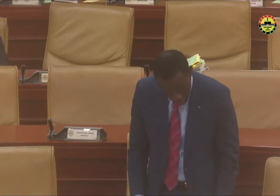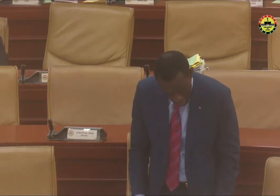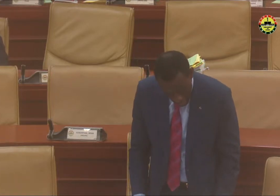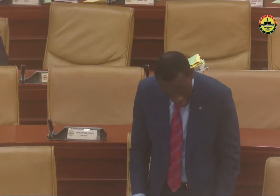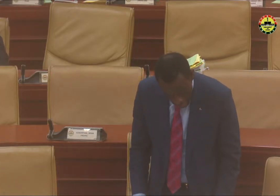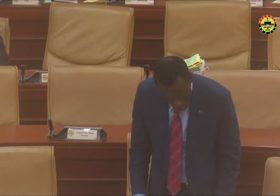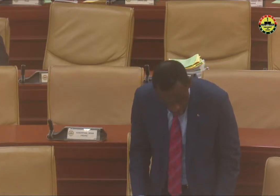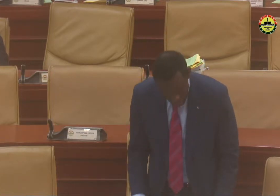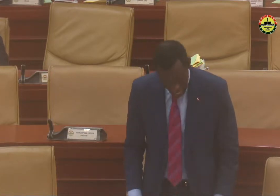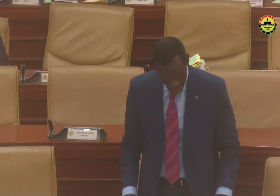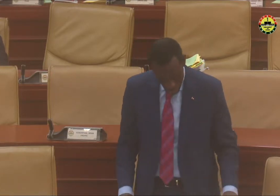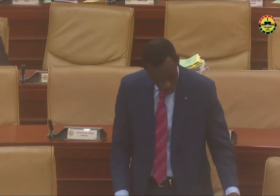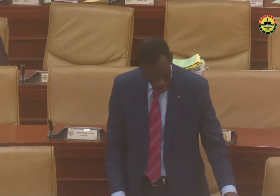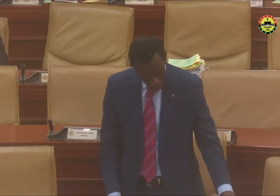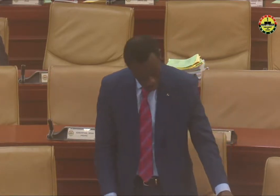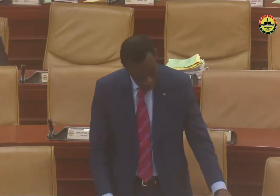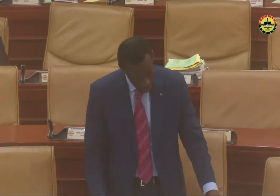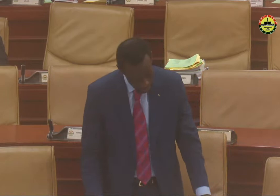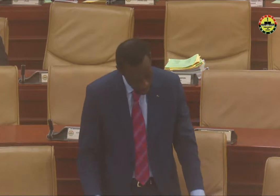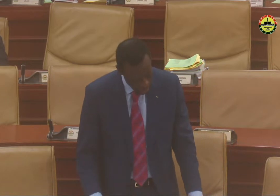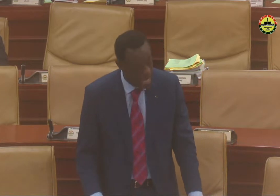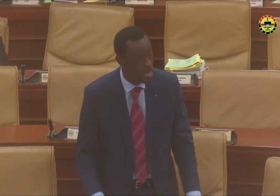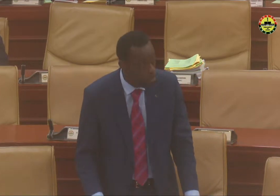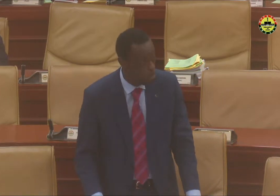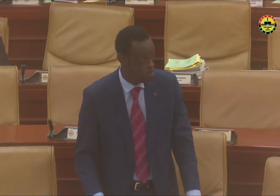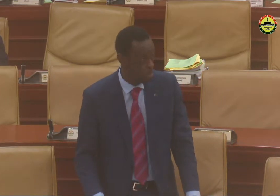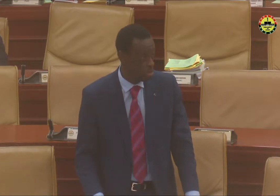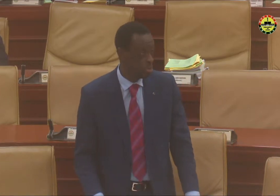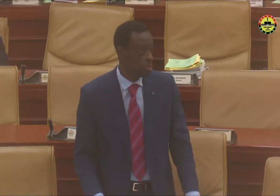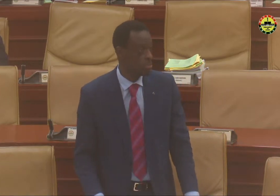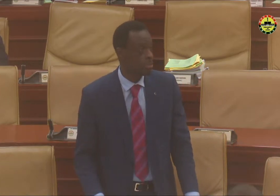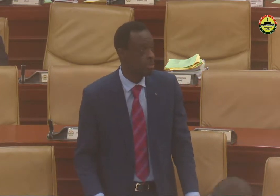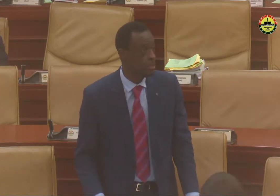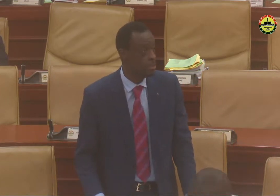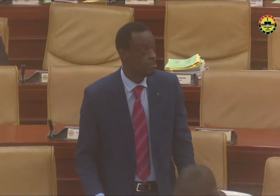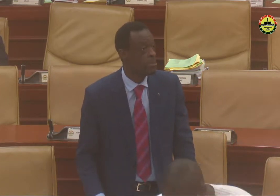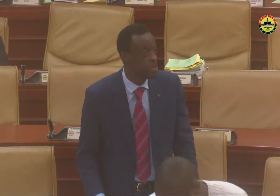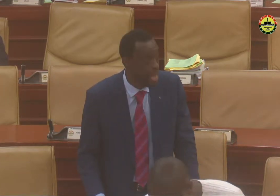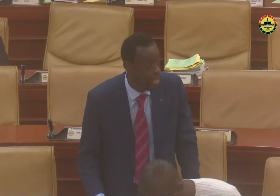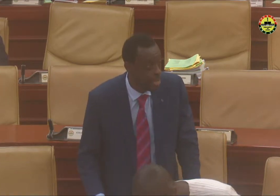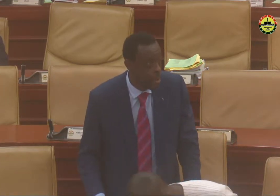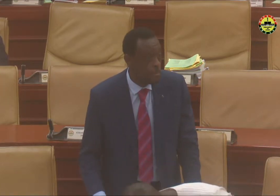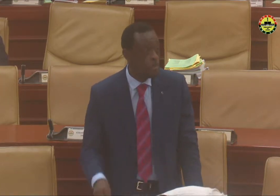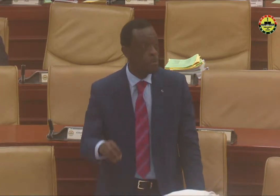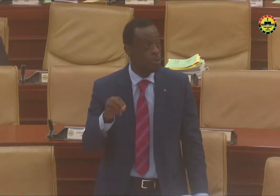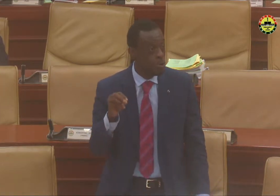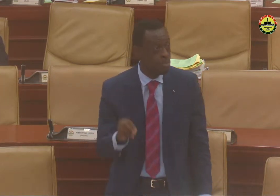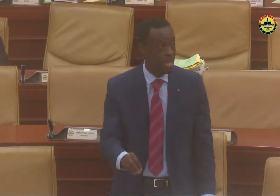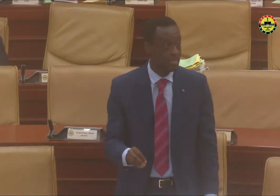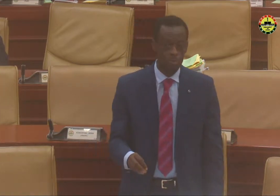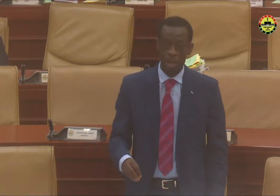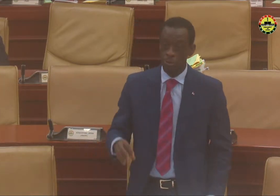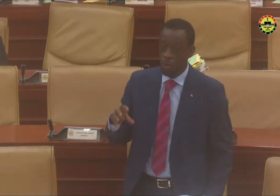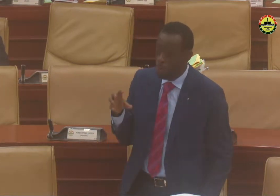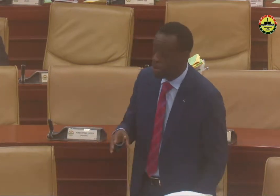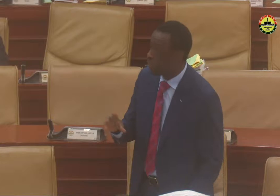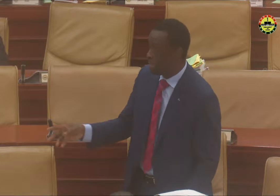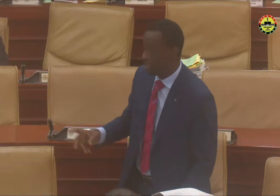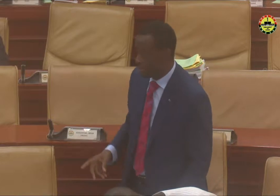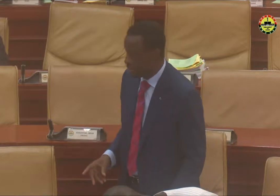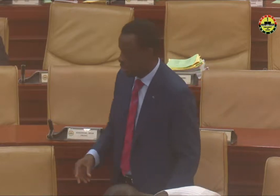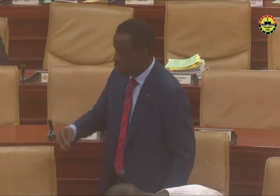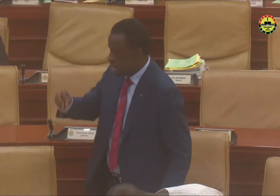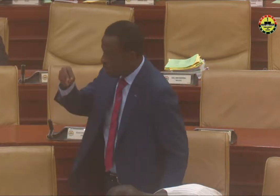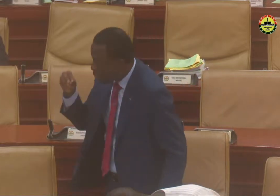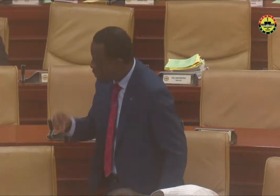Hospital, Wasa Junka Hospital, and the Libo District Hospital. Mr. Speaker, people will know that we are not borrowing for